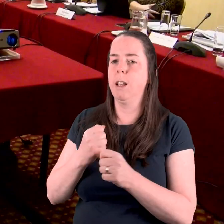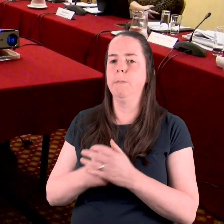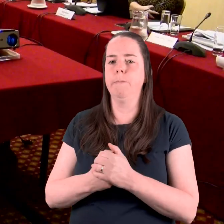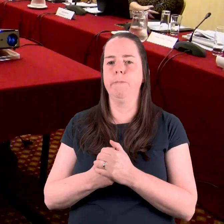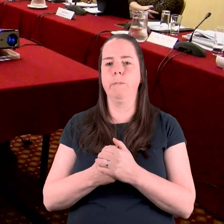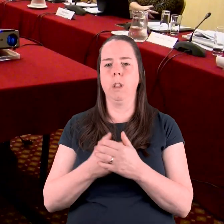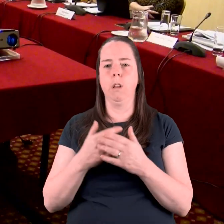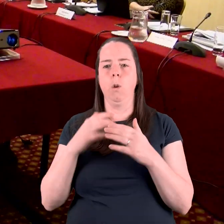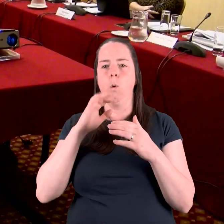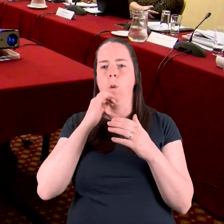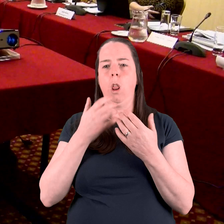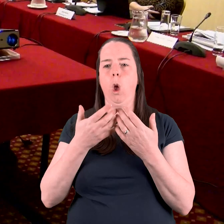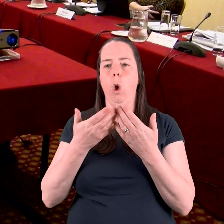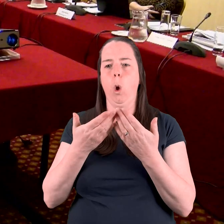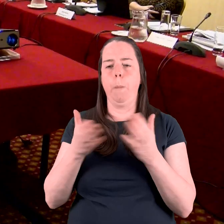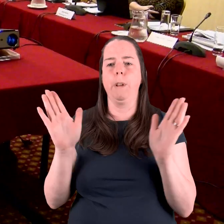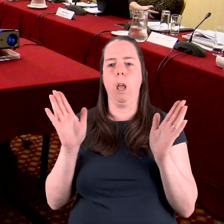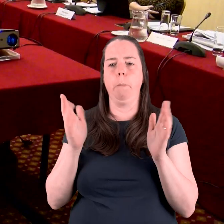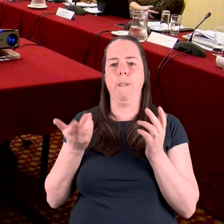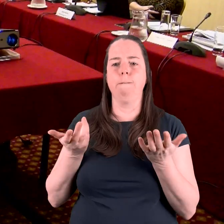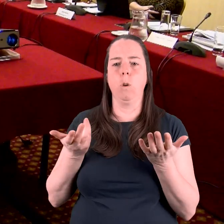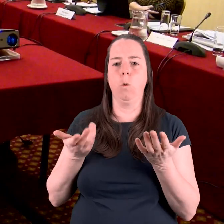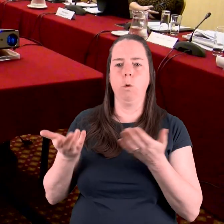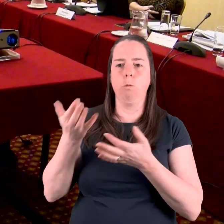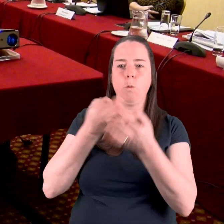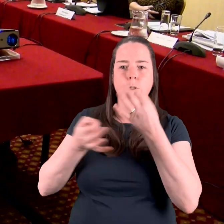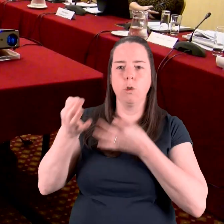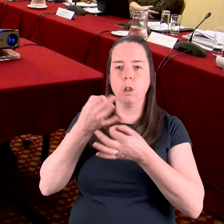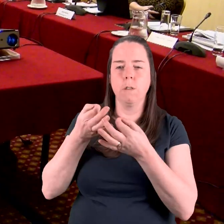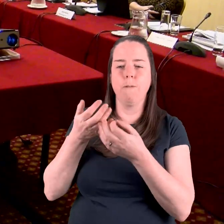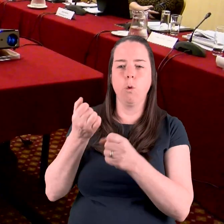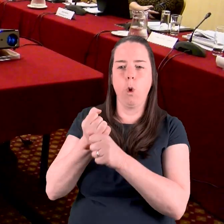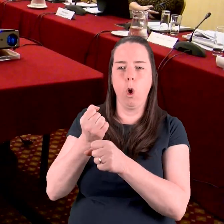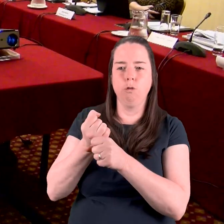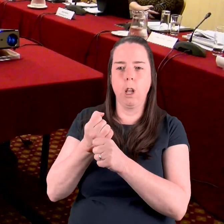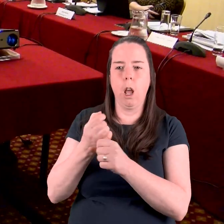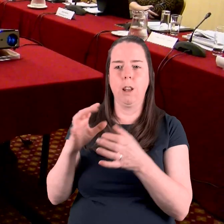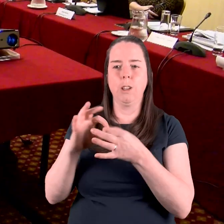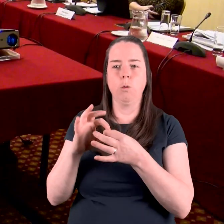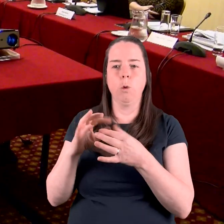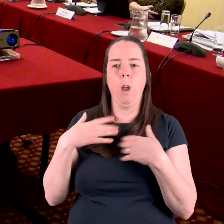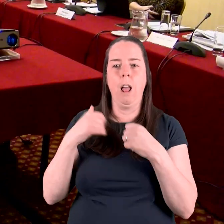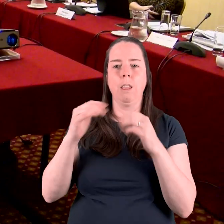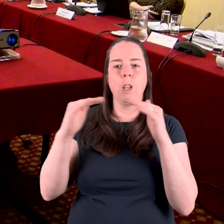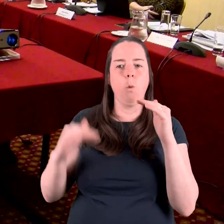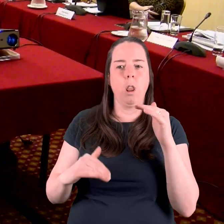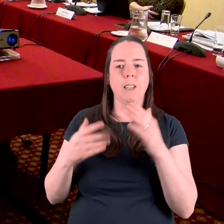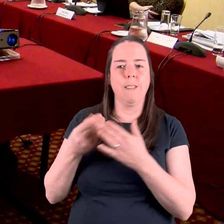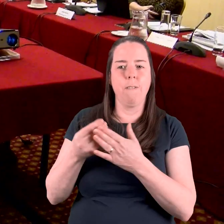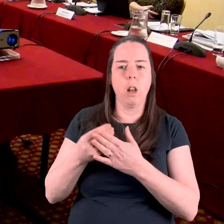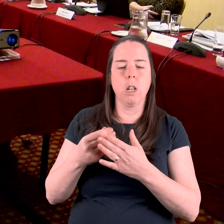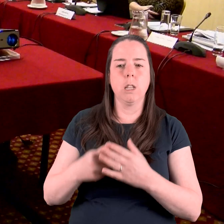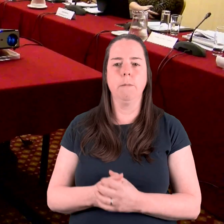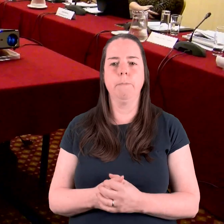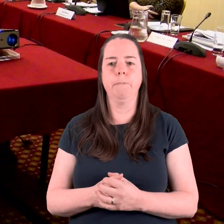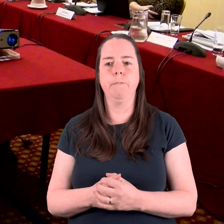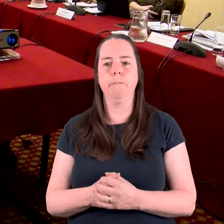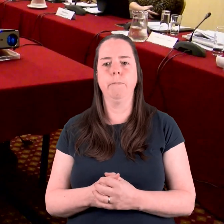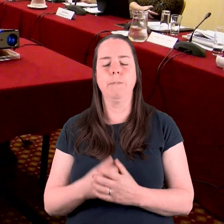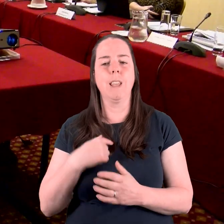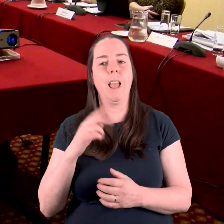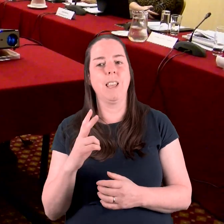Thank you very much, Gloria. So I'm going to open it up for any questions for Gloria about the Health Inequalities